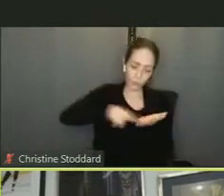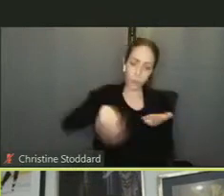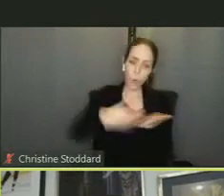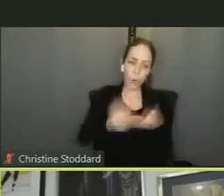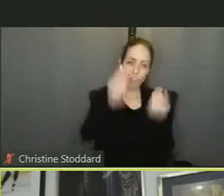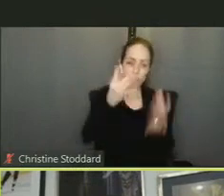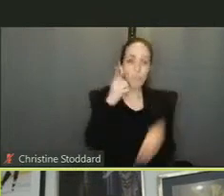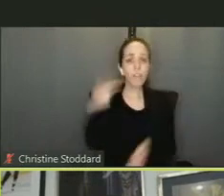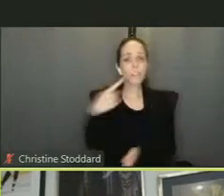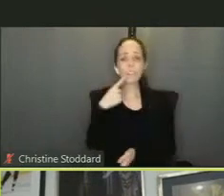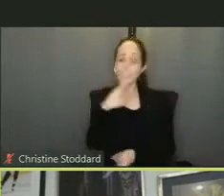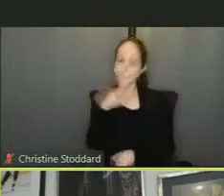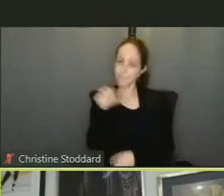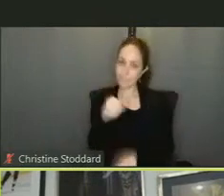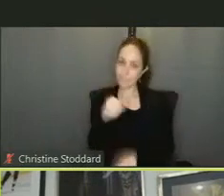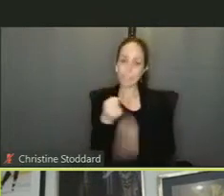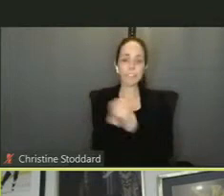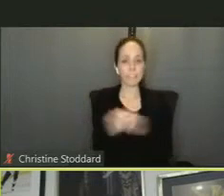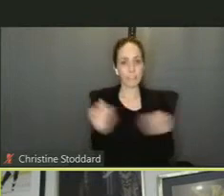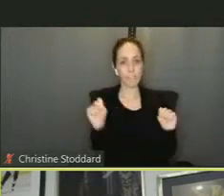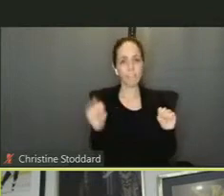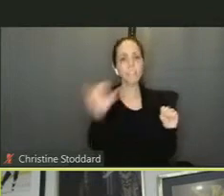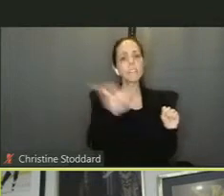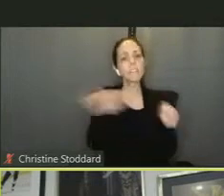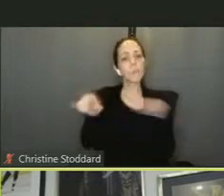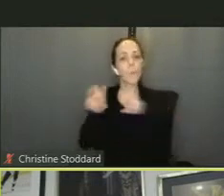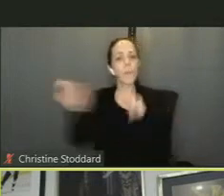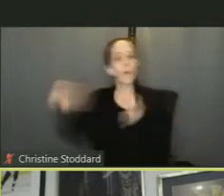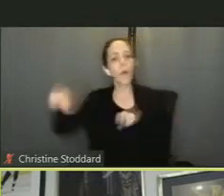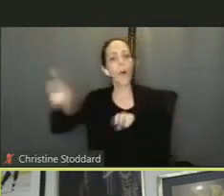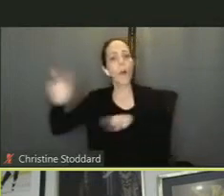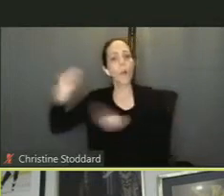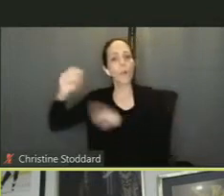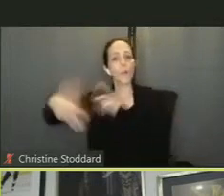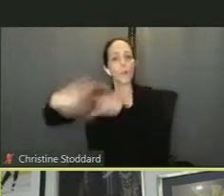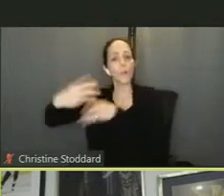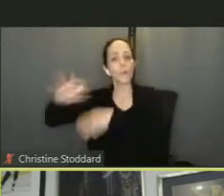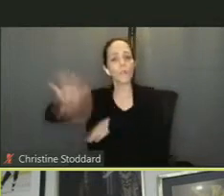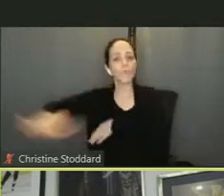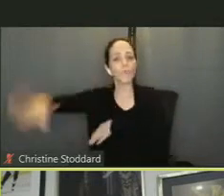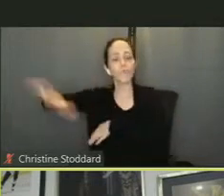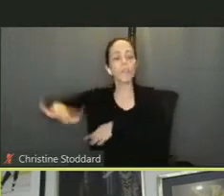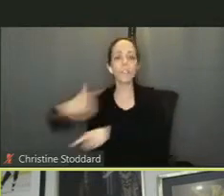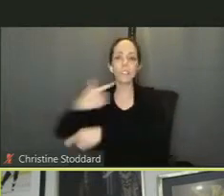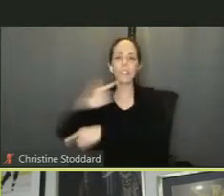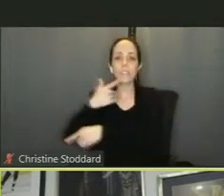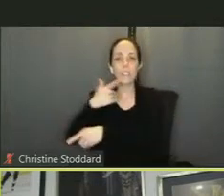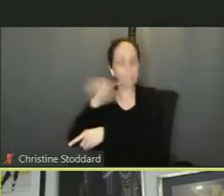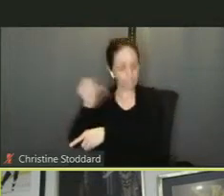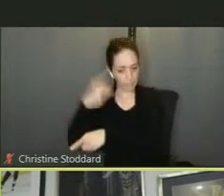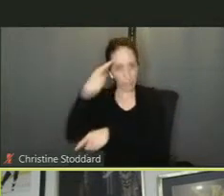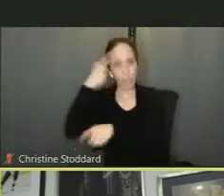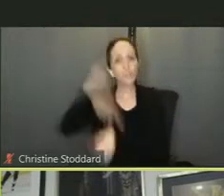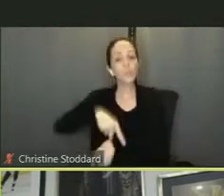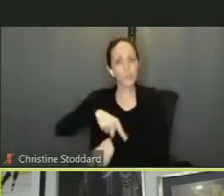safe. And similar panels across the world have looked at this and deemed them also effective and safe.